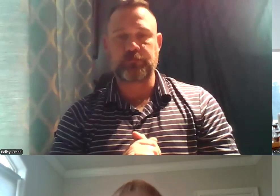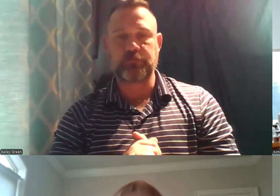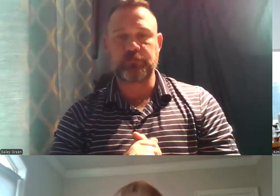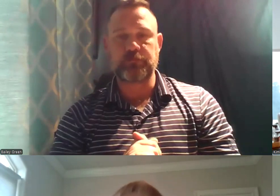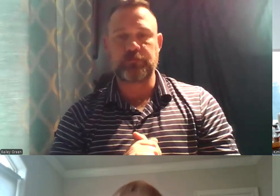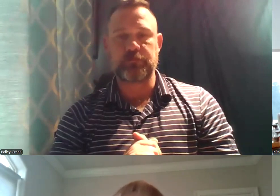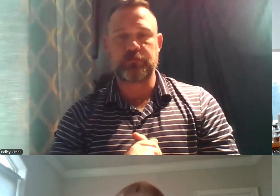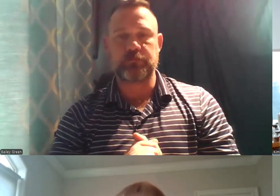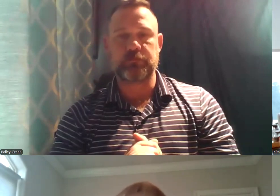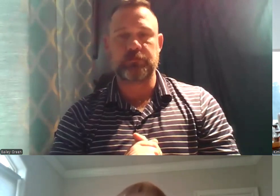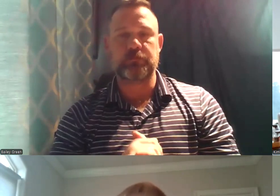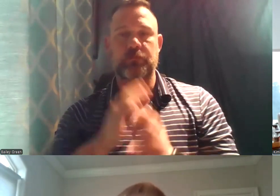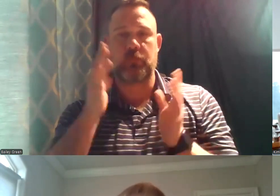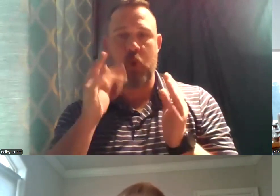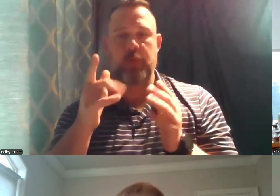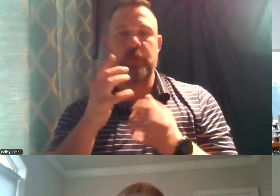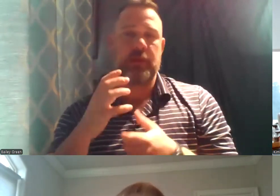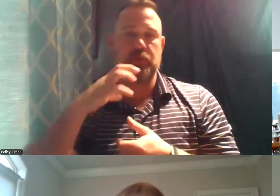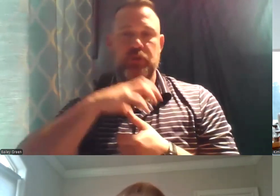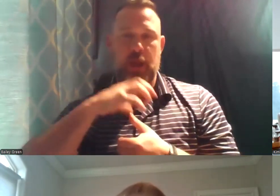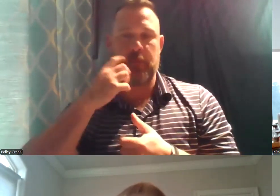I'm hoping you'll be a champion for older adults